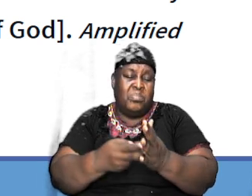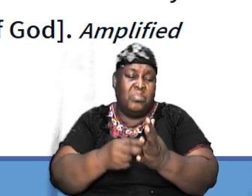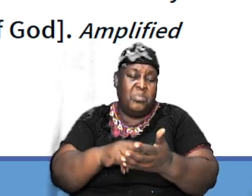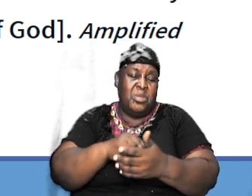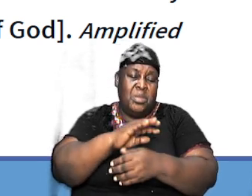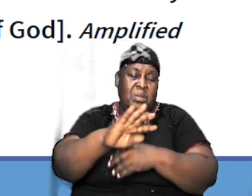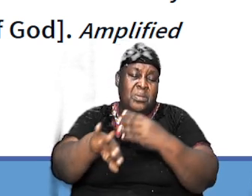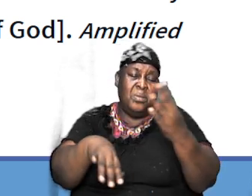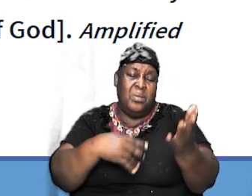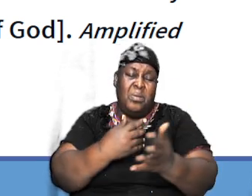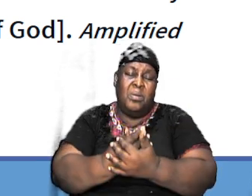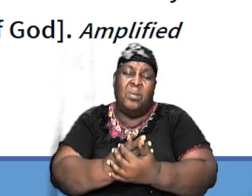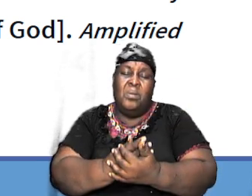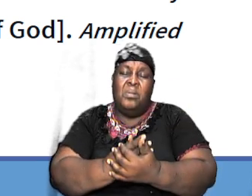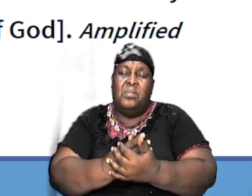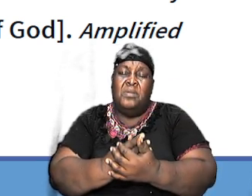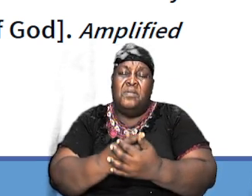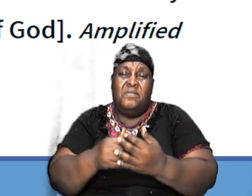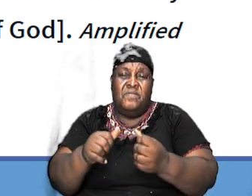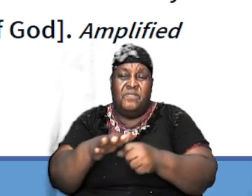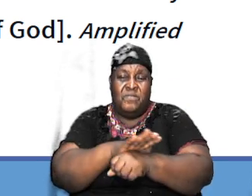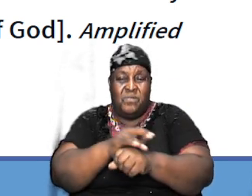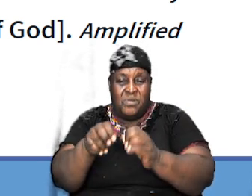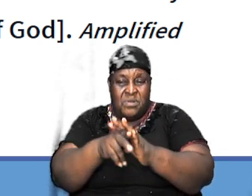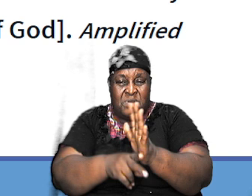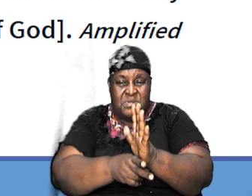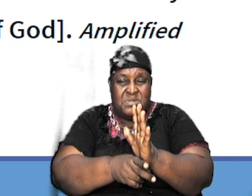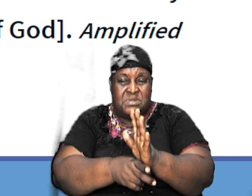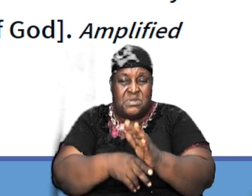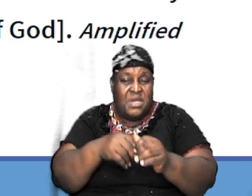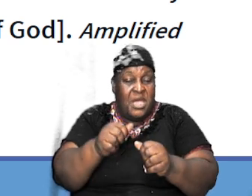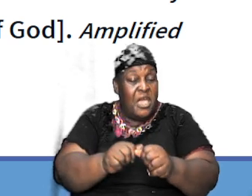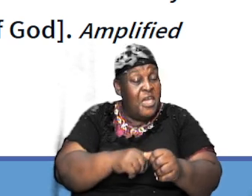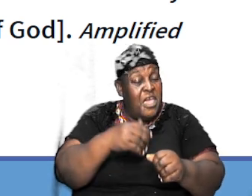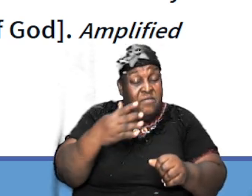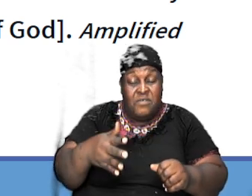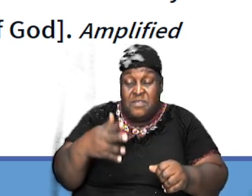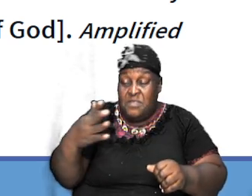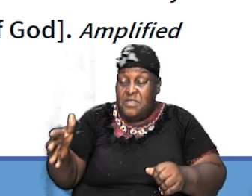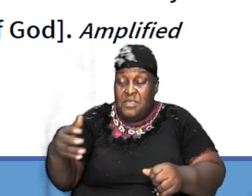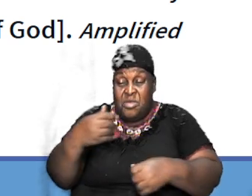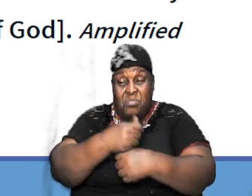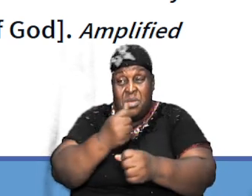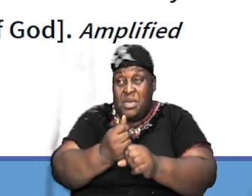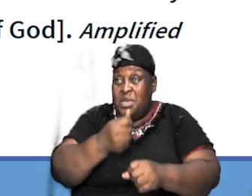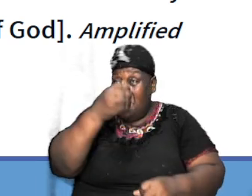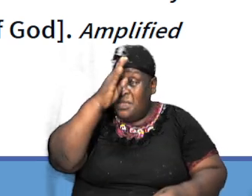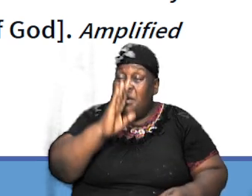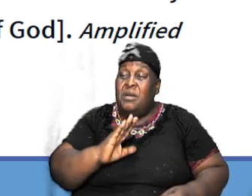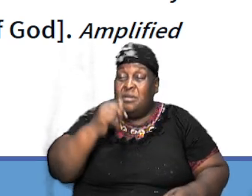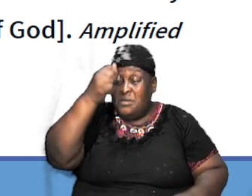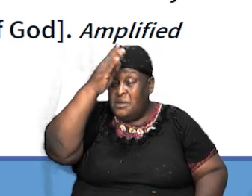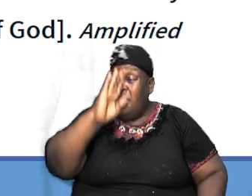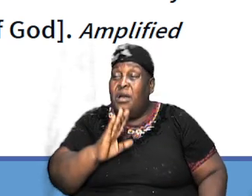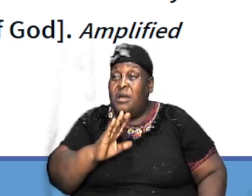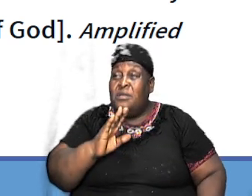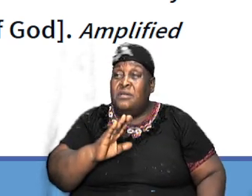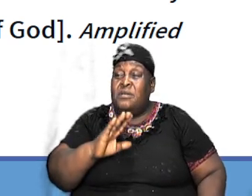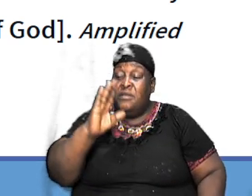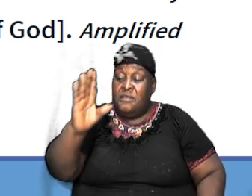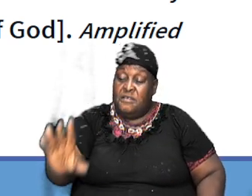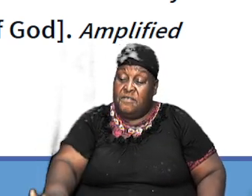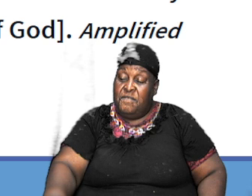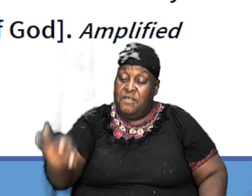say all the fullness, he's saying that everything that made God, God, could be